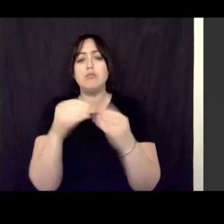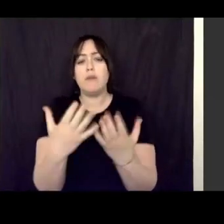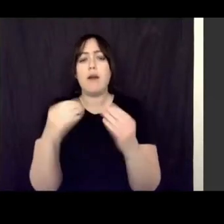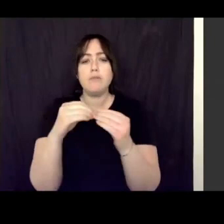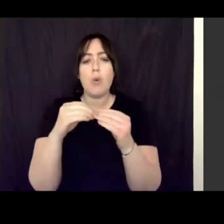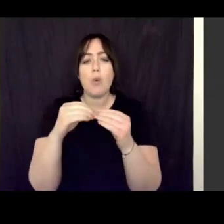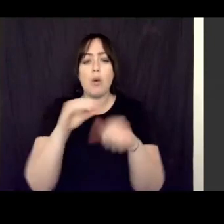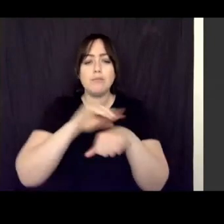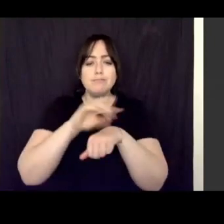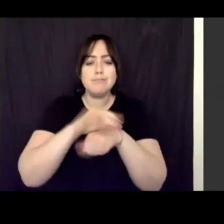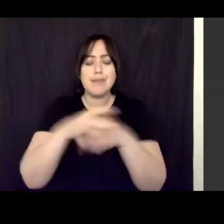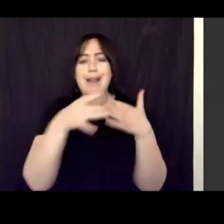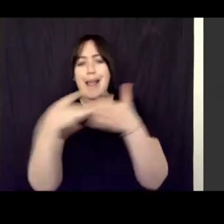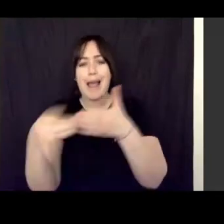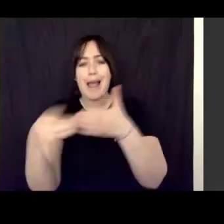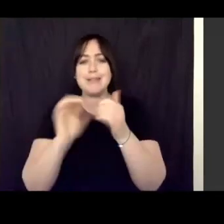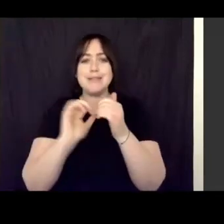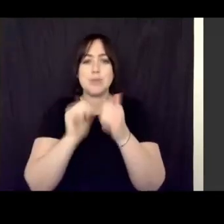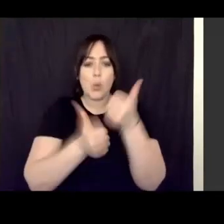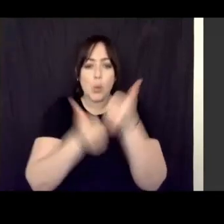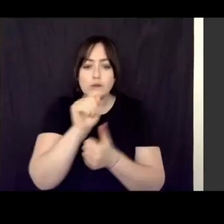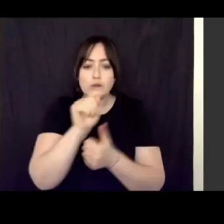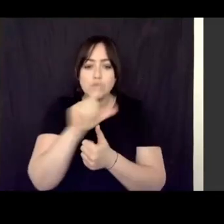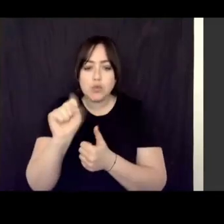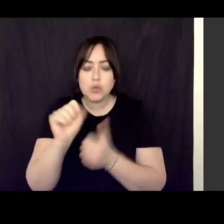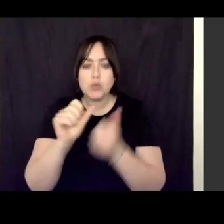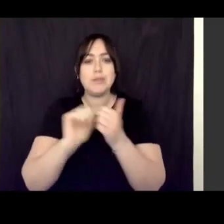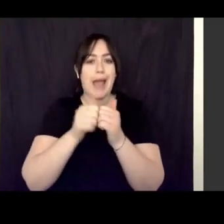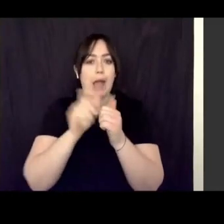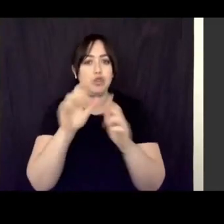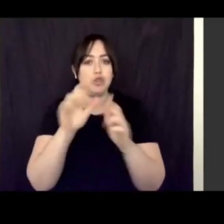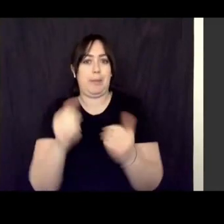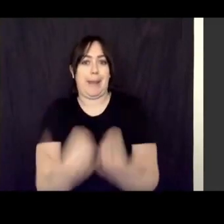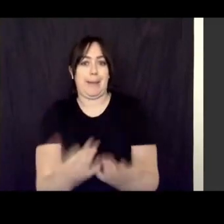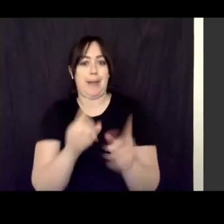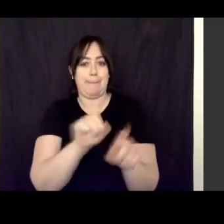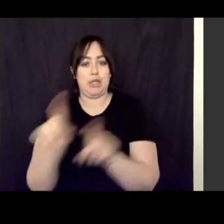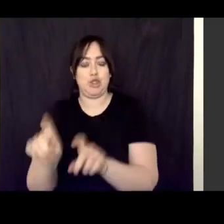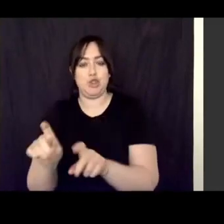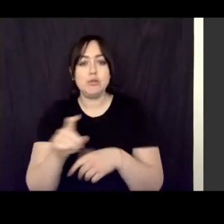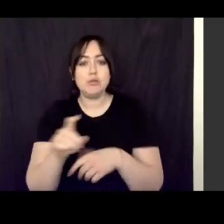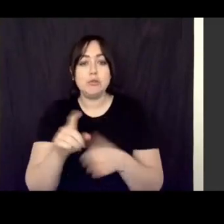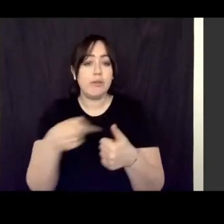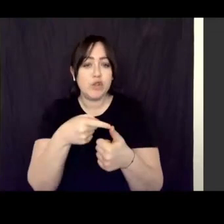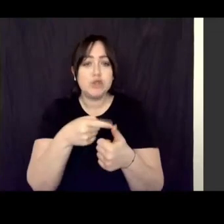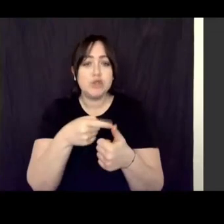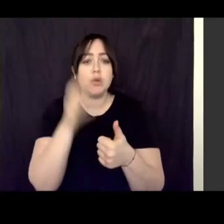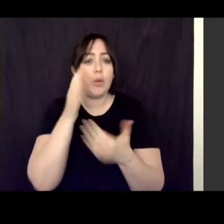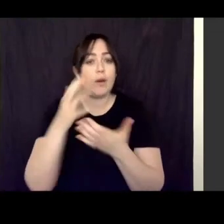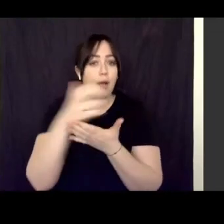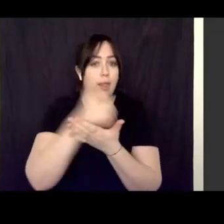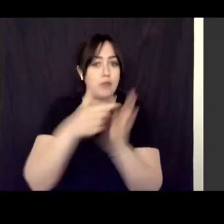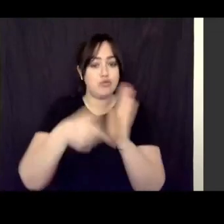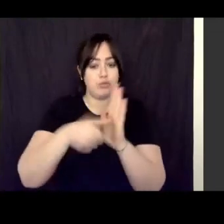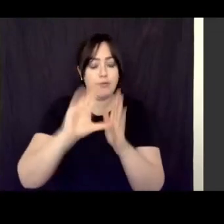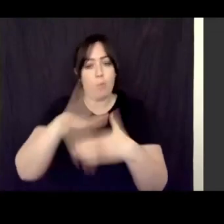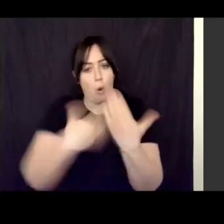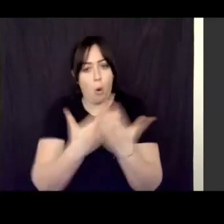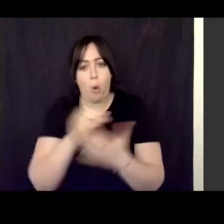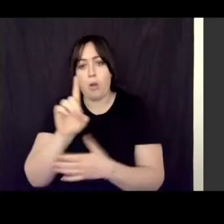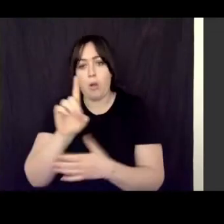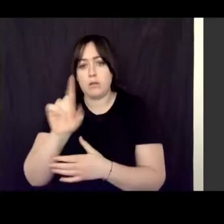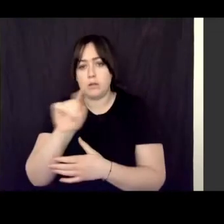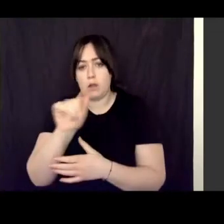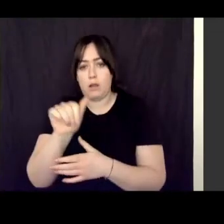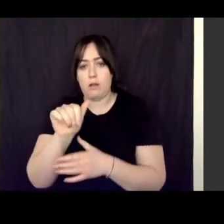administered. So the approach to the study was first to collect and review all the data survey tools, protocols, and finding